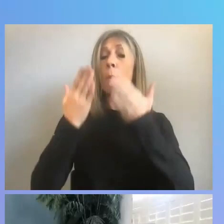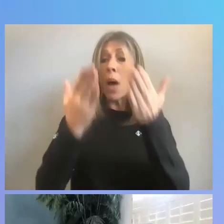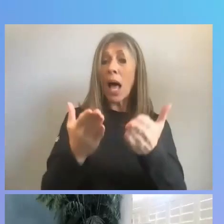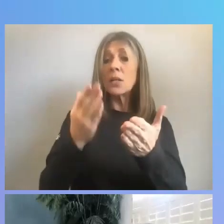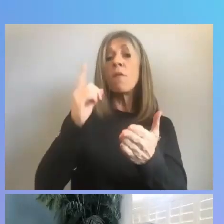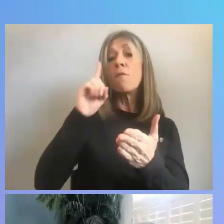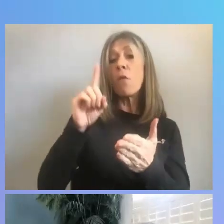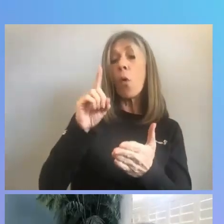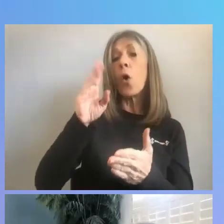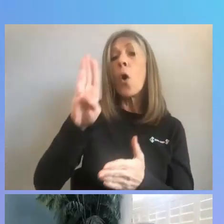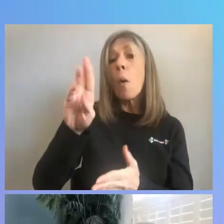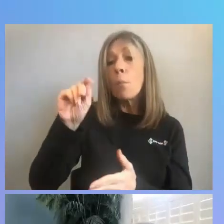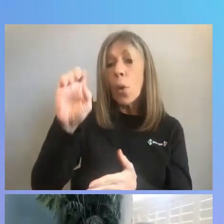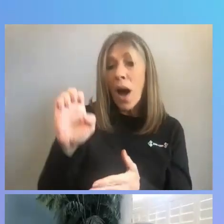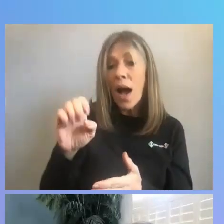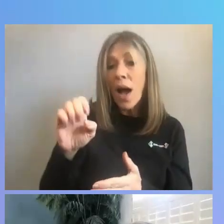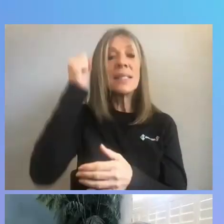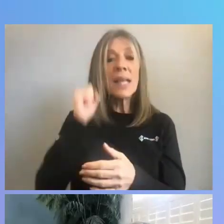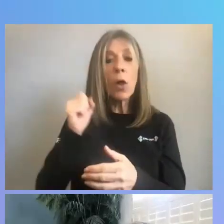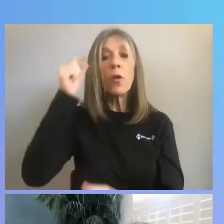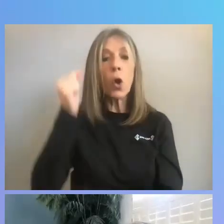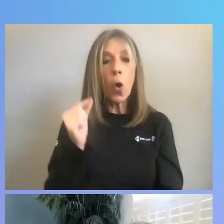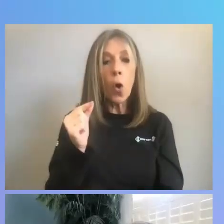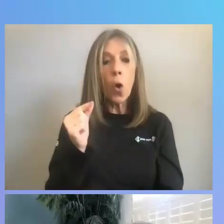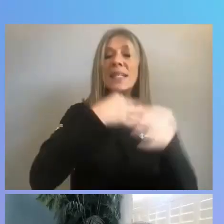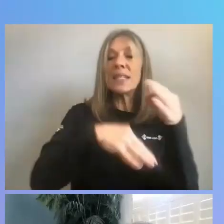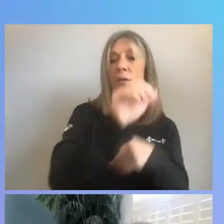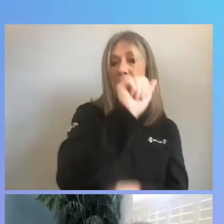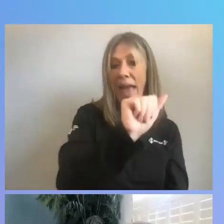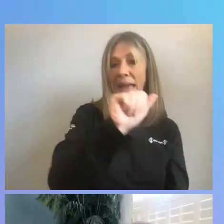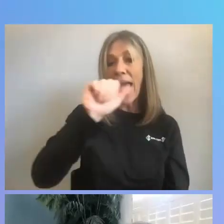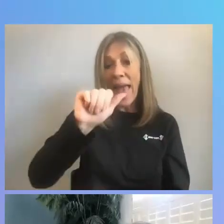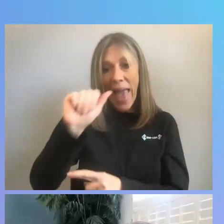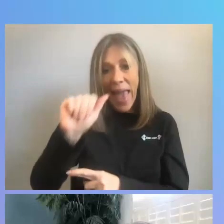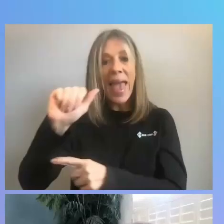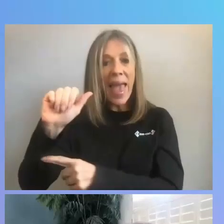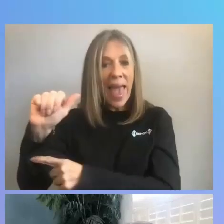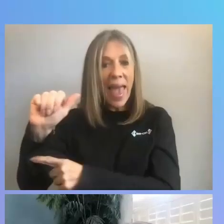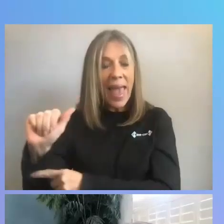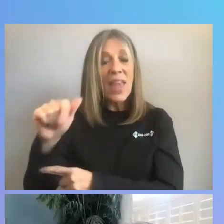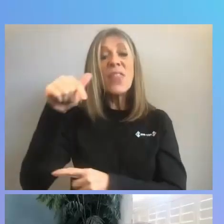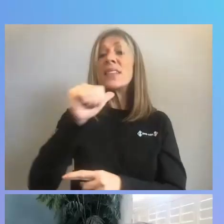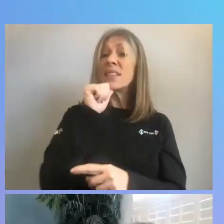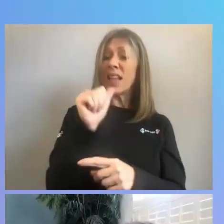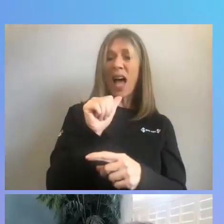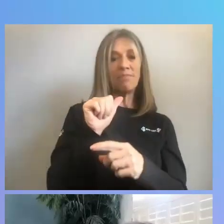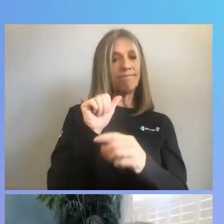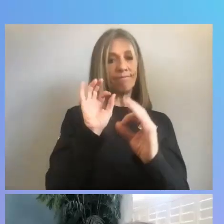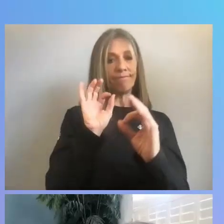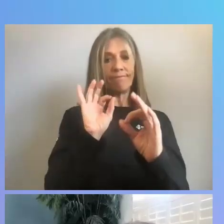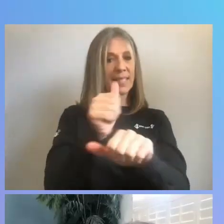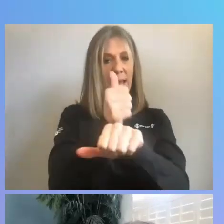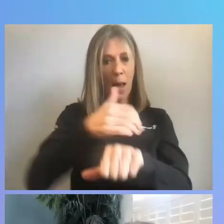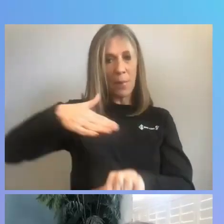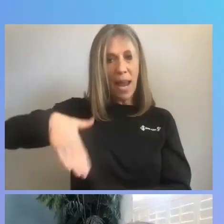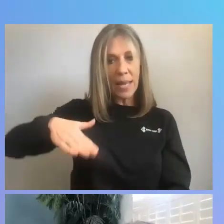silver, and gold instead of level A, double A, and triple A. None of this is set in stone yet. This is just what we're seeing right